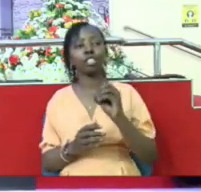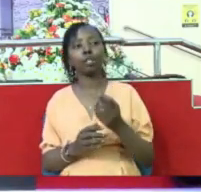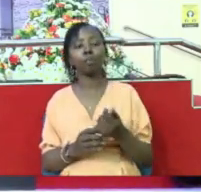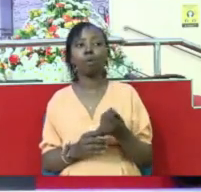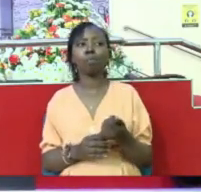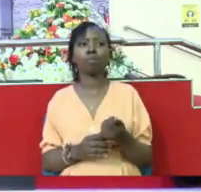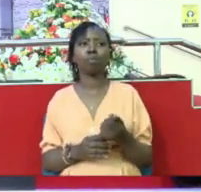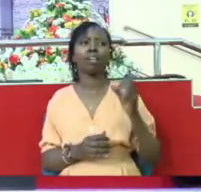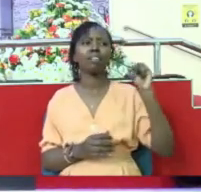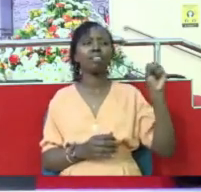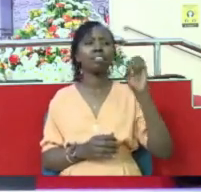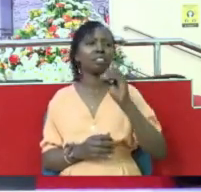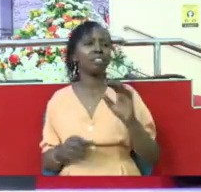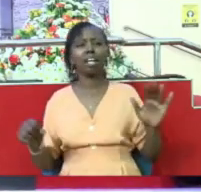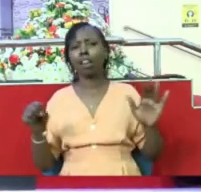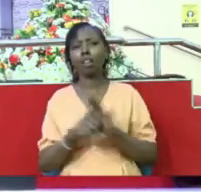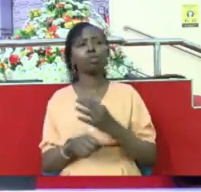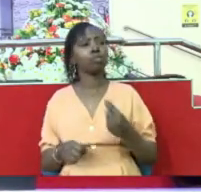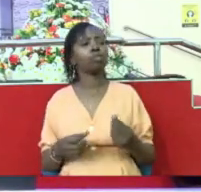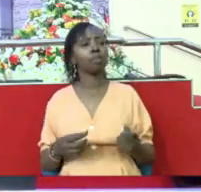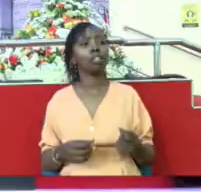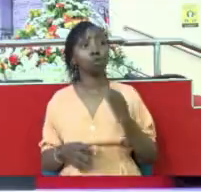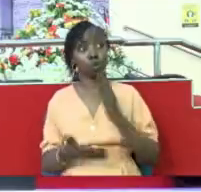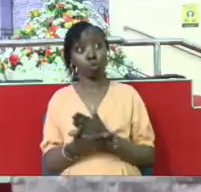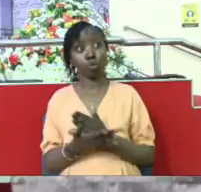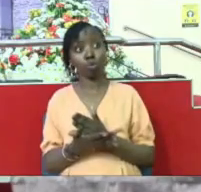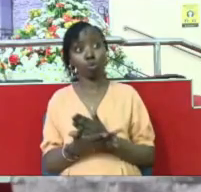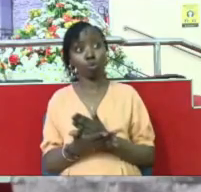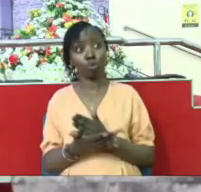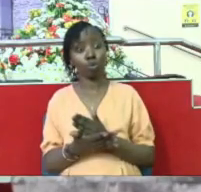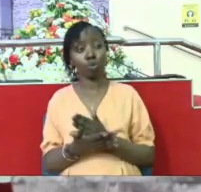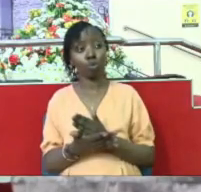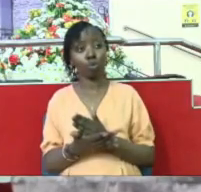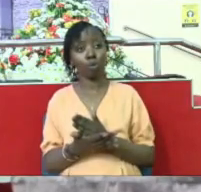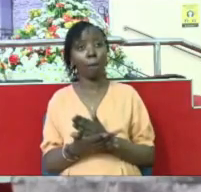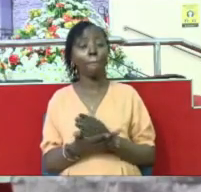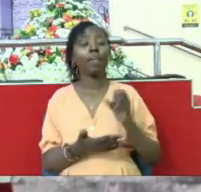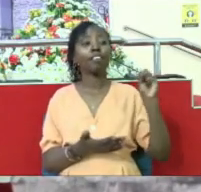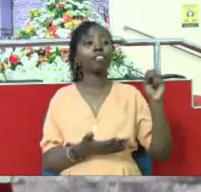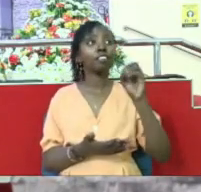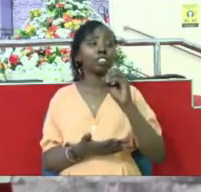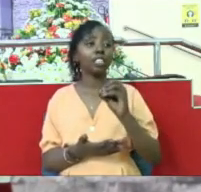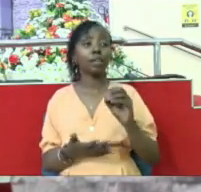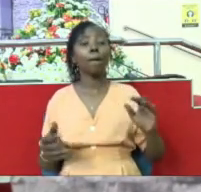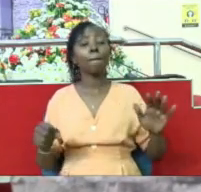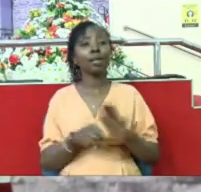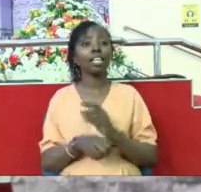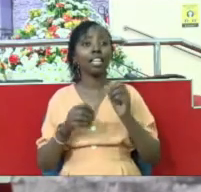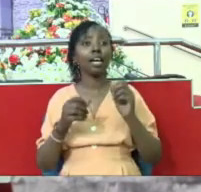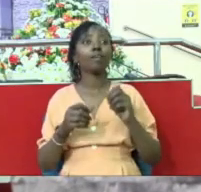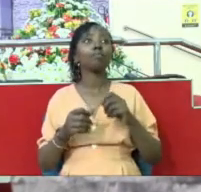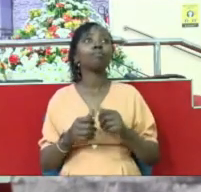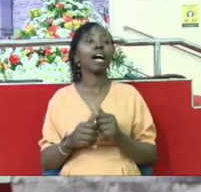pesa nyingi sana. It's a lot of money. It all depends on who has it. Ni nani akonayo. So don't